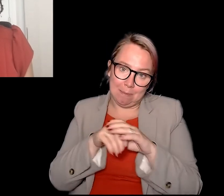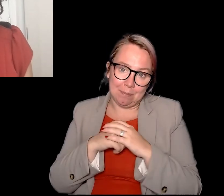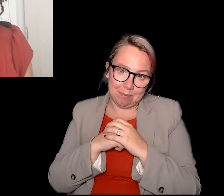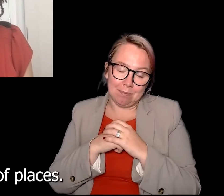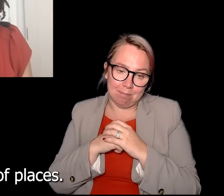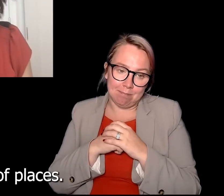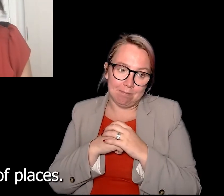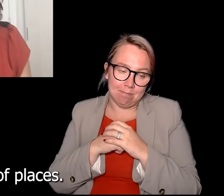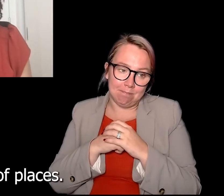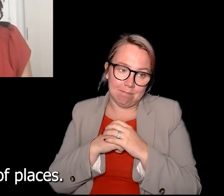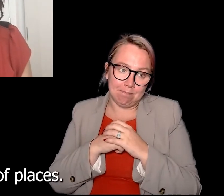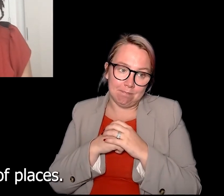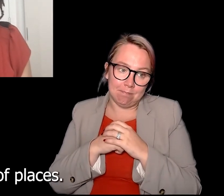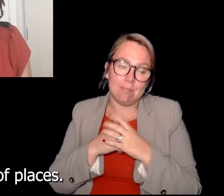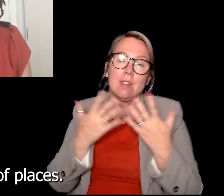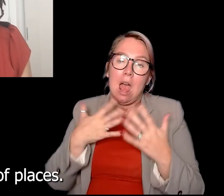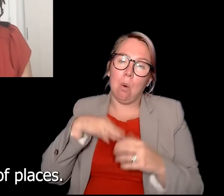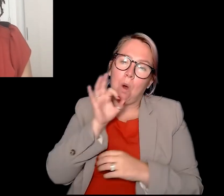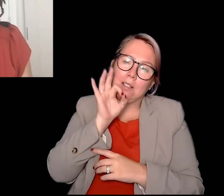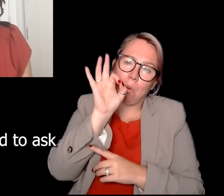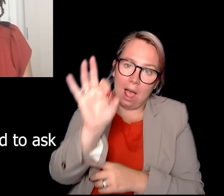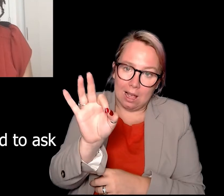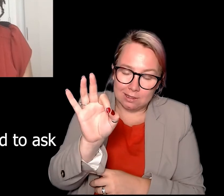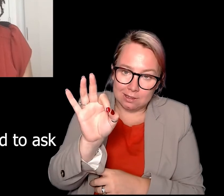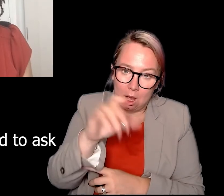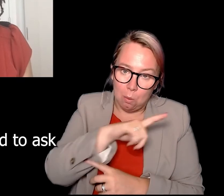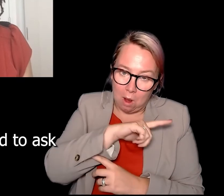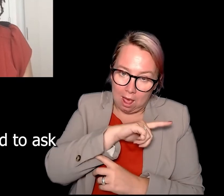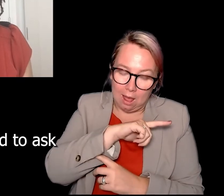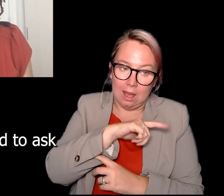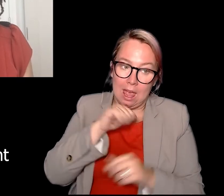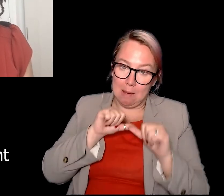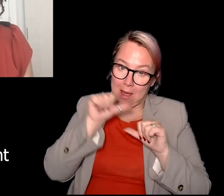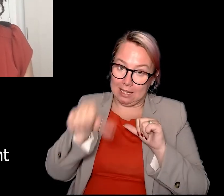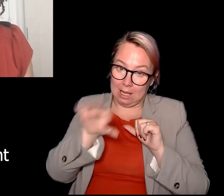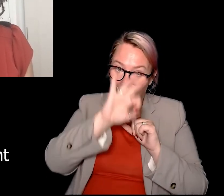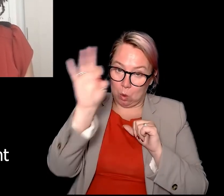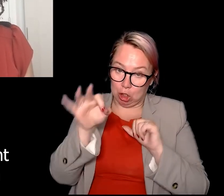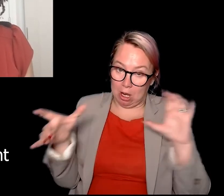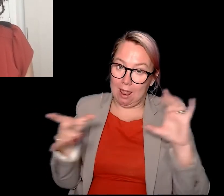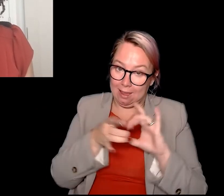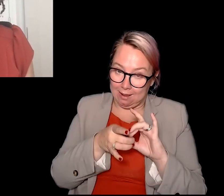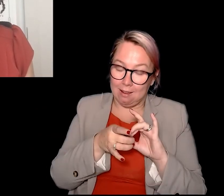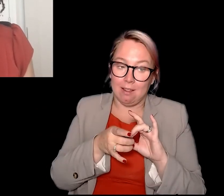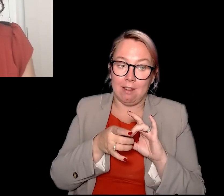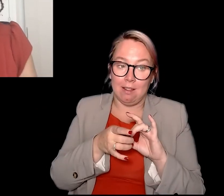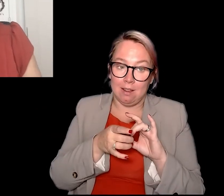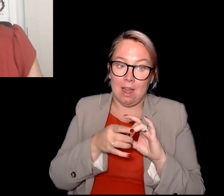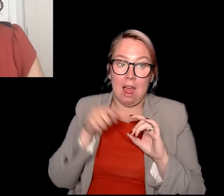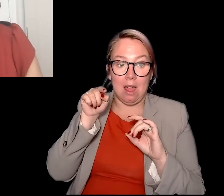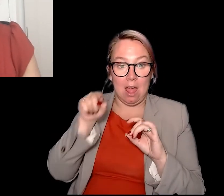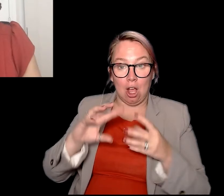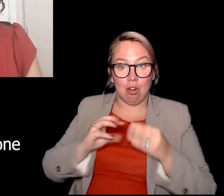and grow. But yeah, it's been great to be at a diversity of places. And the reason why I wanted to ask that, and I think it's relevant, because it comes on to kind of my next